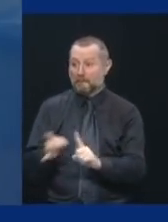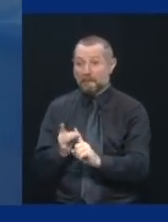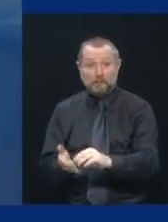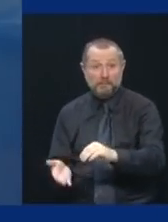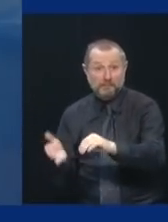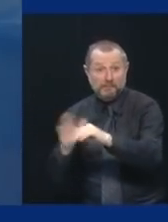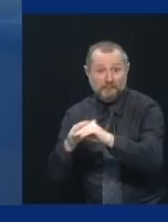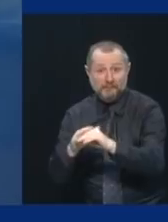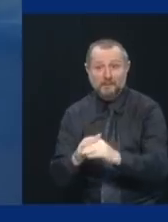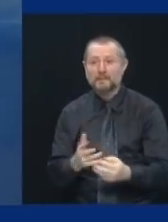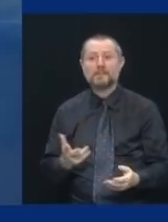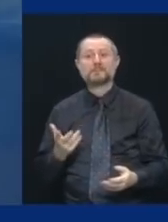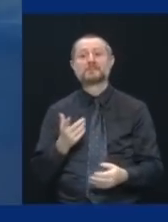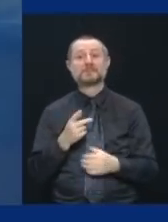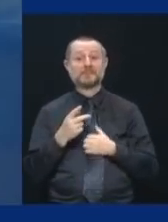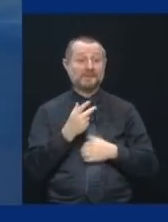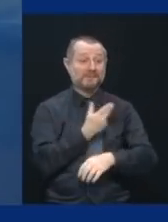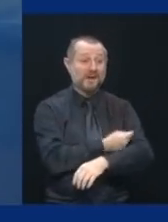watching vaccine